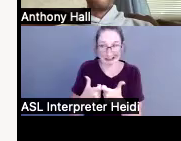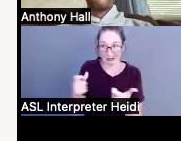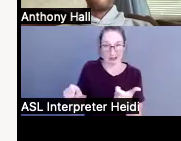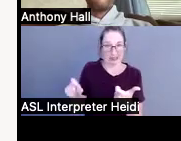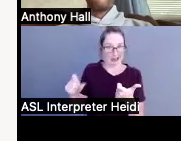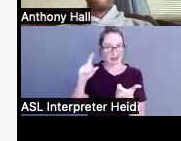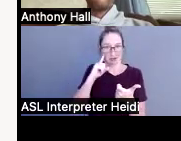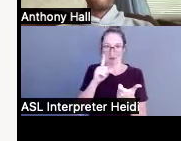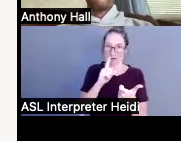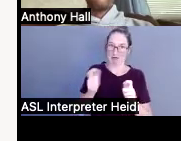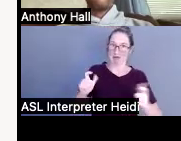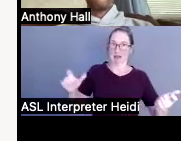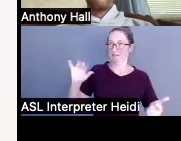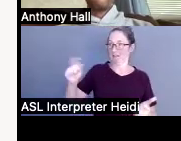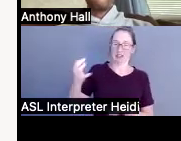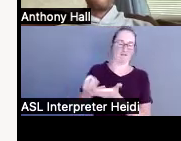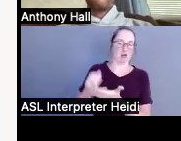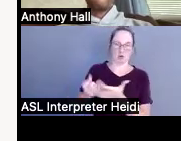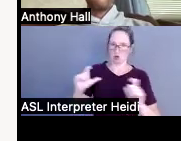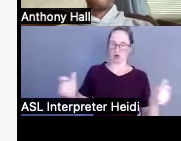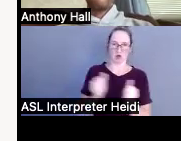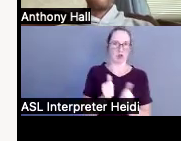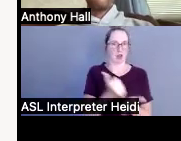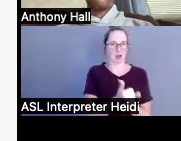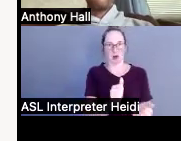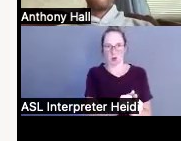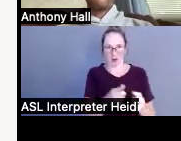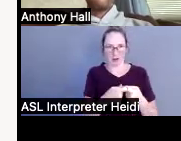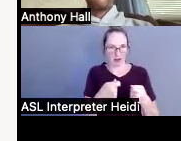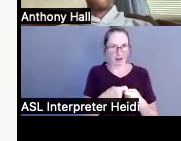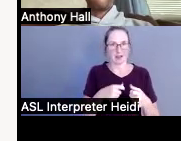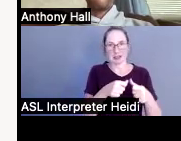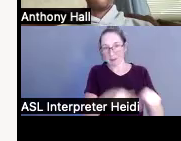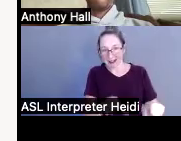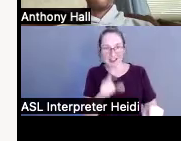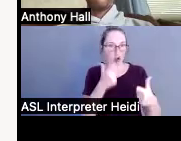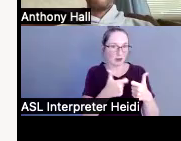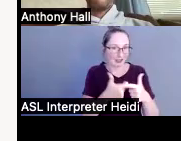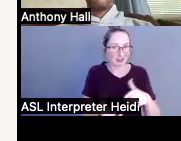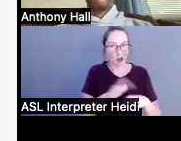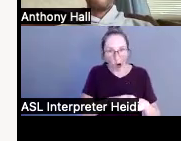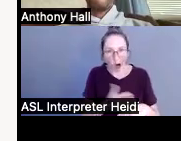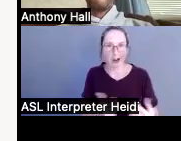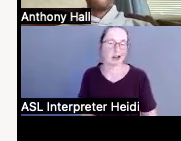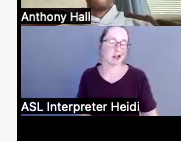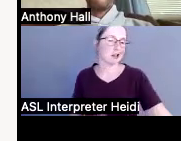was huge. The flex funding was huge, was with helping with things like deposits to get utilities turned on. So, I mean, they